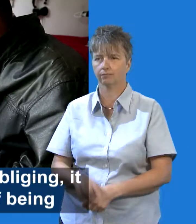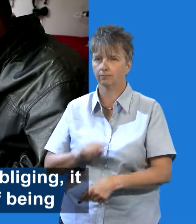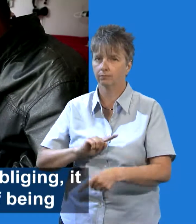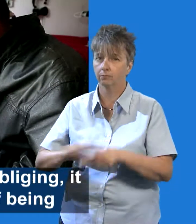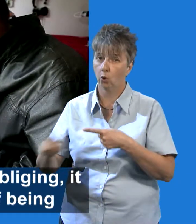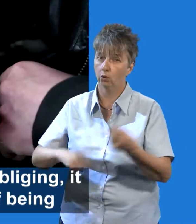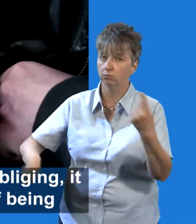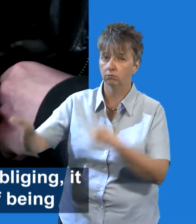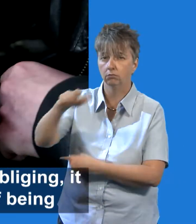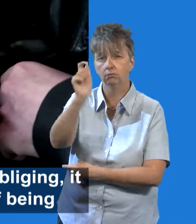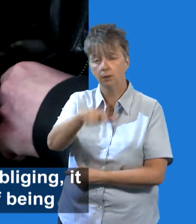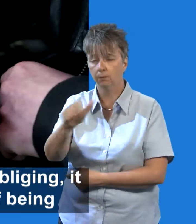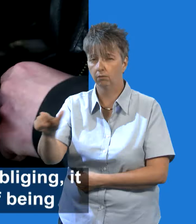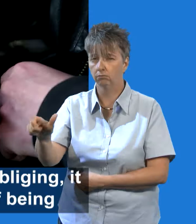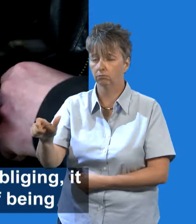are